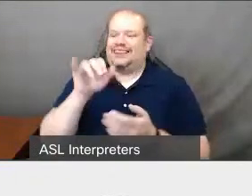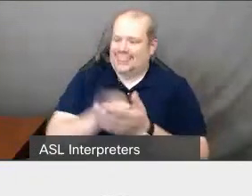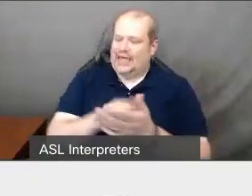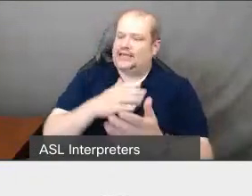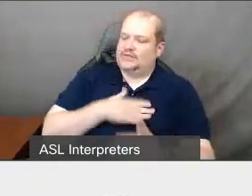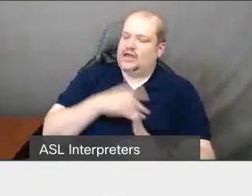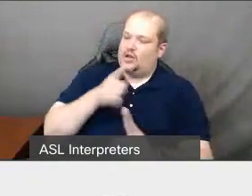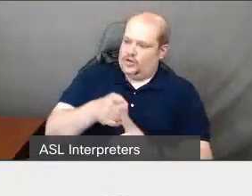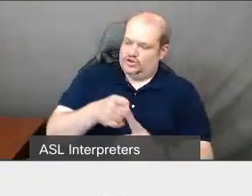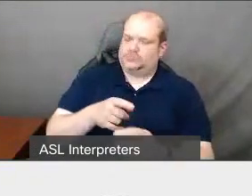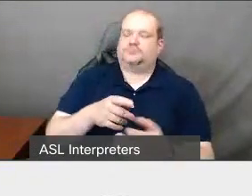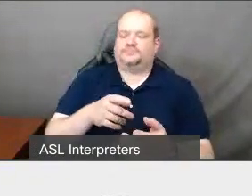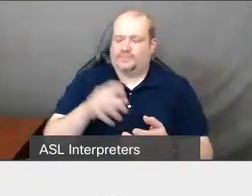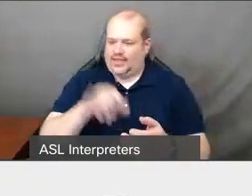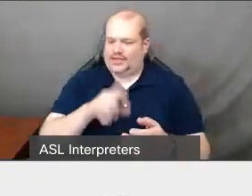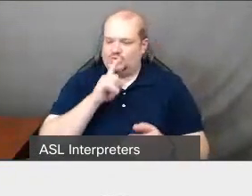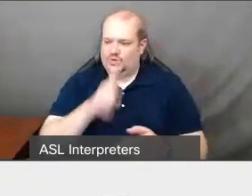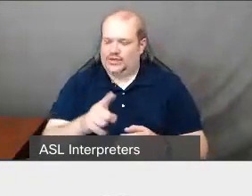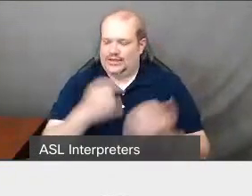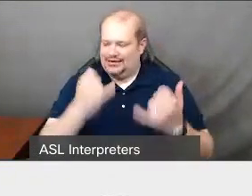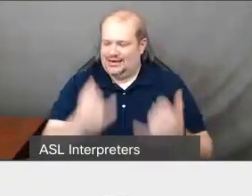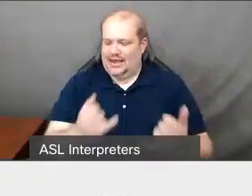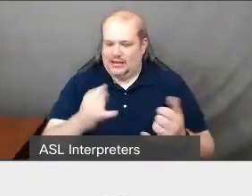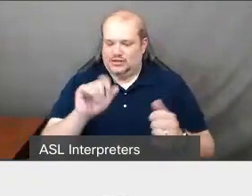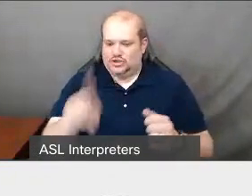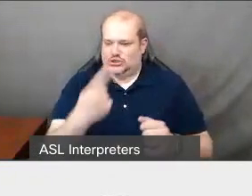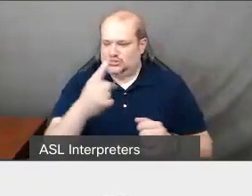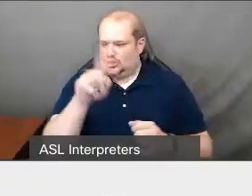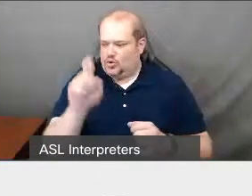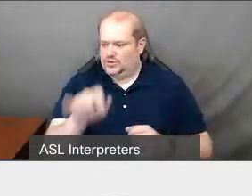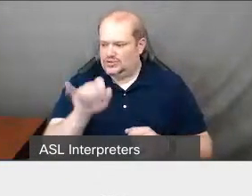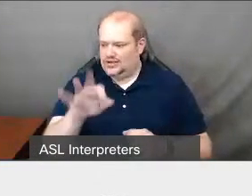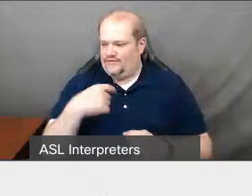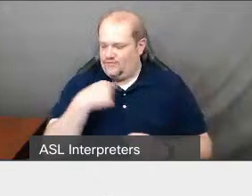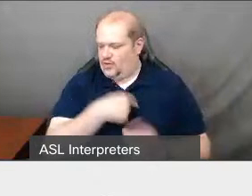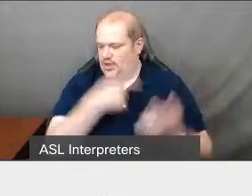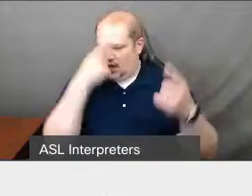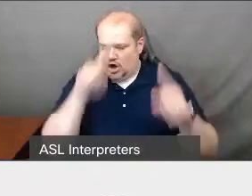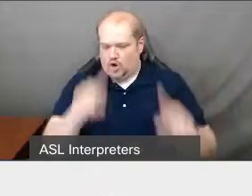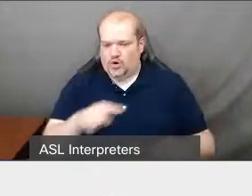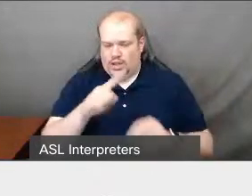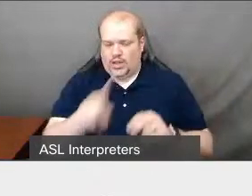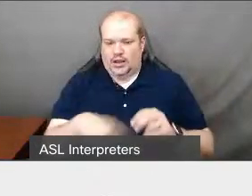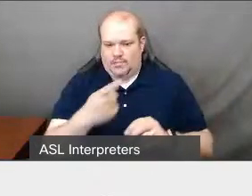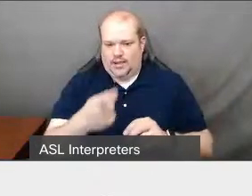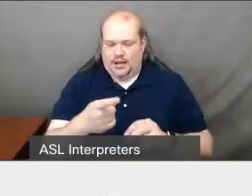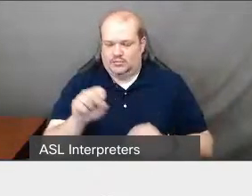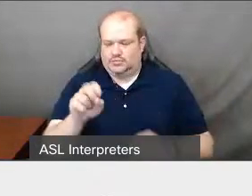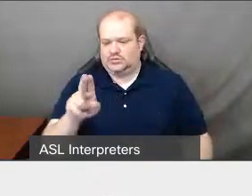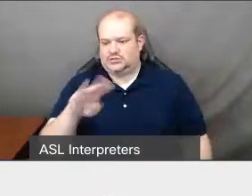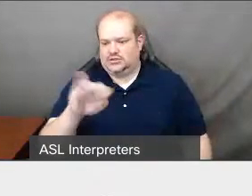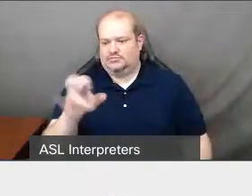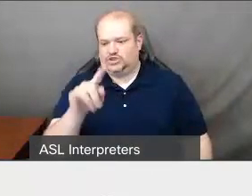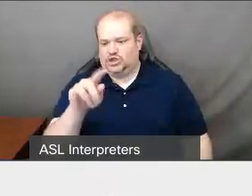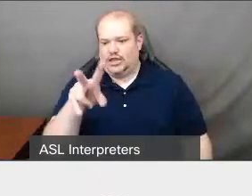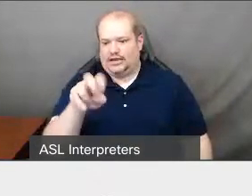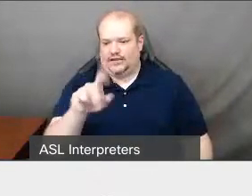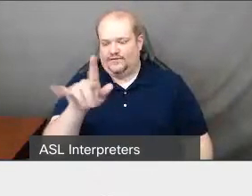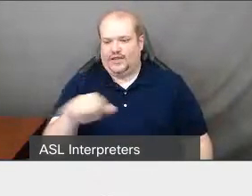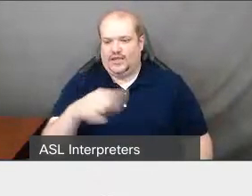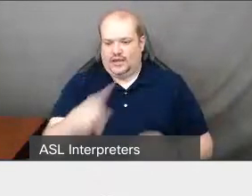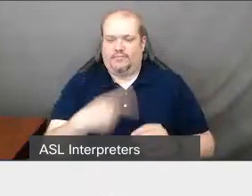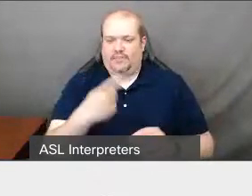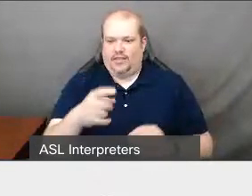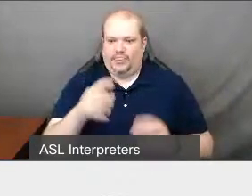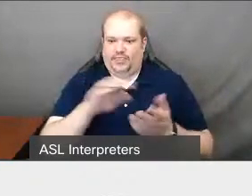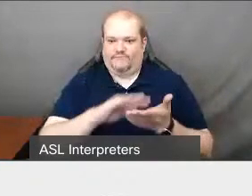where I get hazy is. Yeah. It's really, now it's just a question of whether we agree subjectively about the variances. Correct. Okay, so